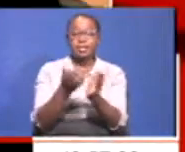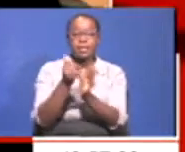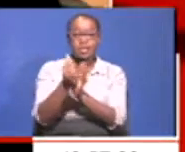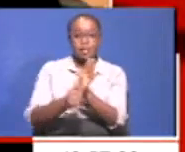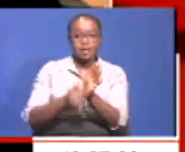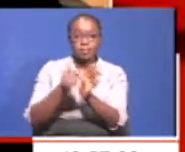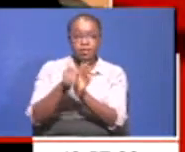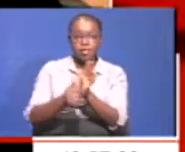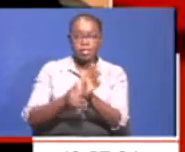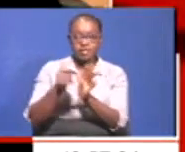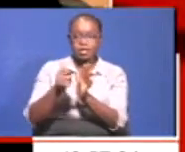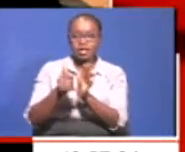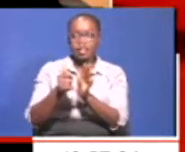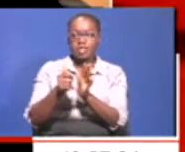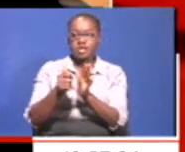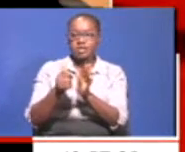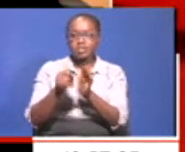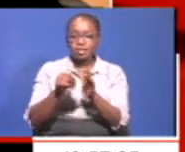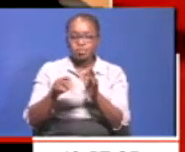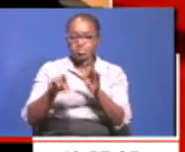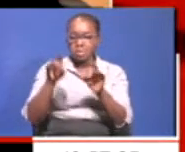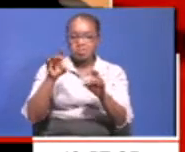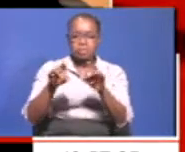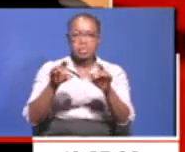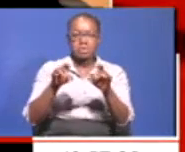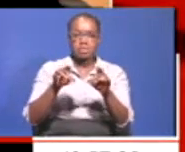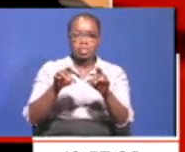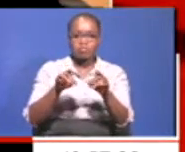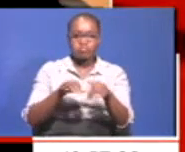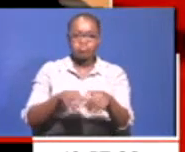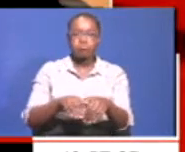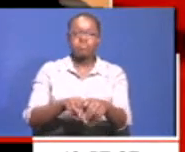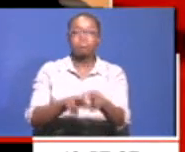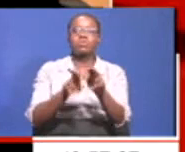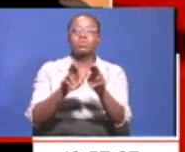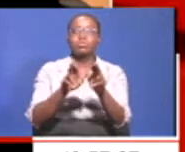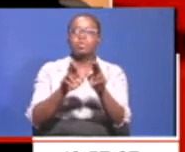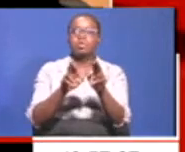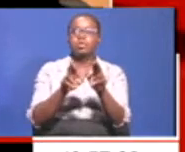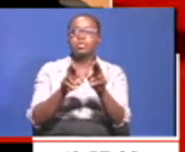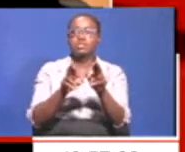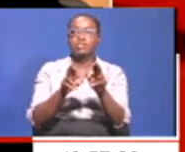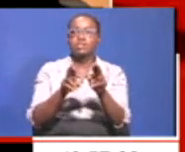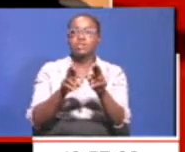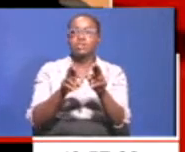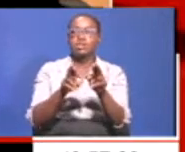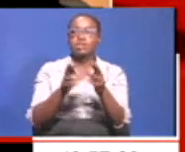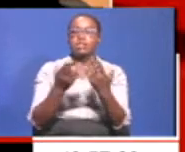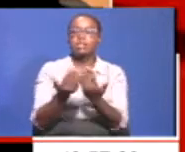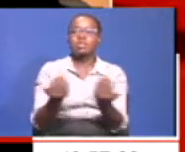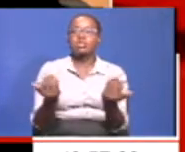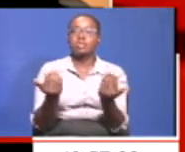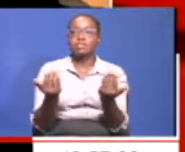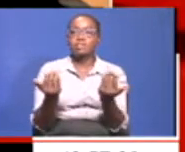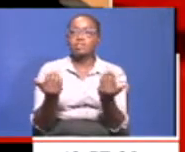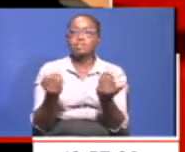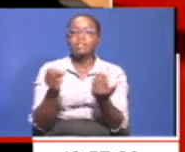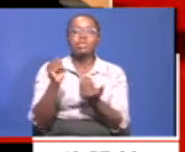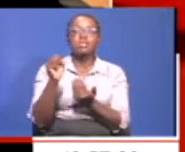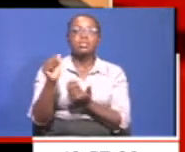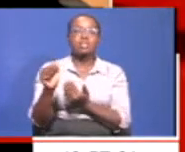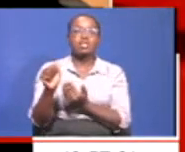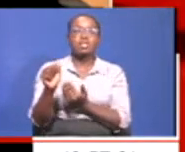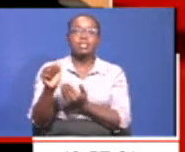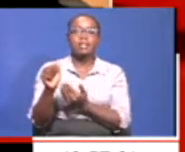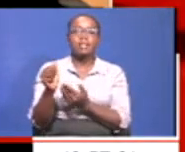the tracking and the tracking what? It's the tracking device. Yes, the SA tracking device. Then